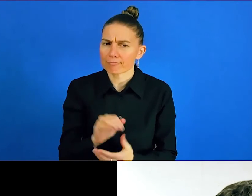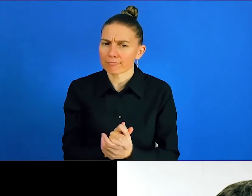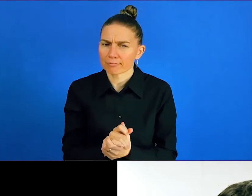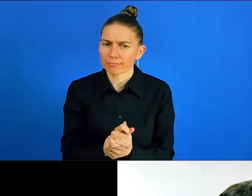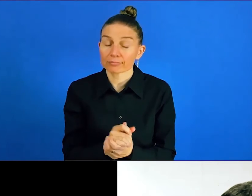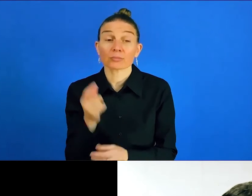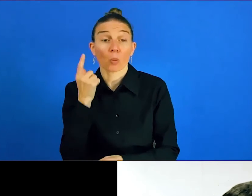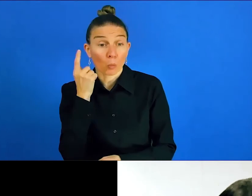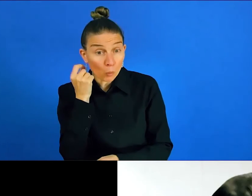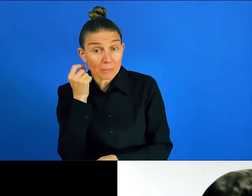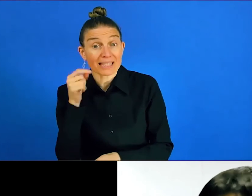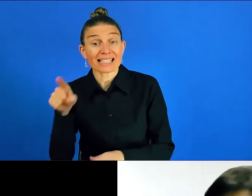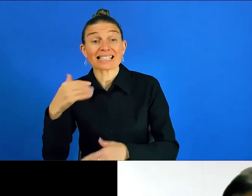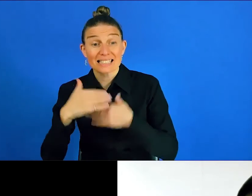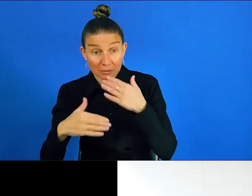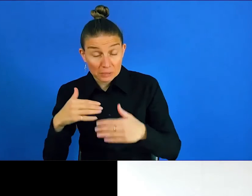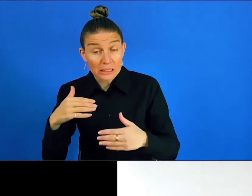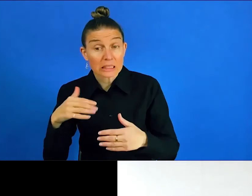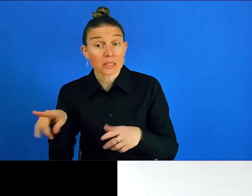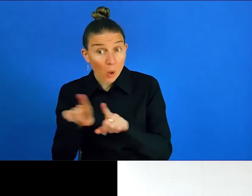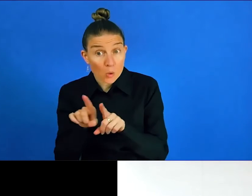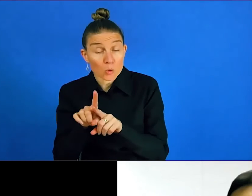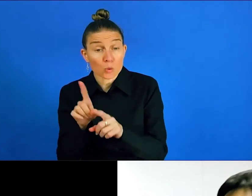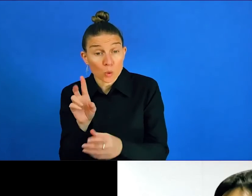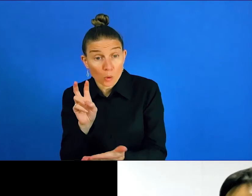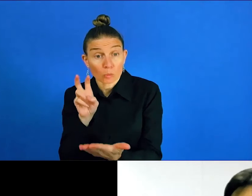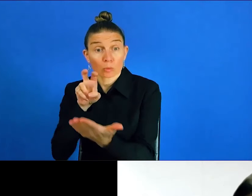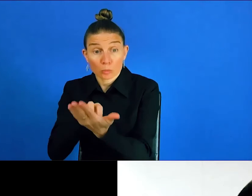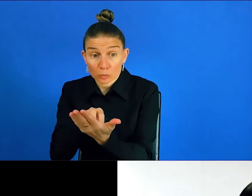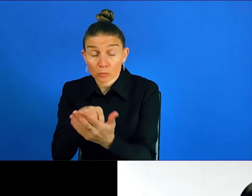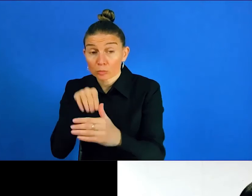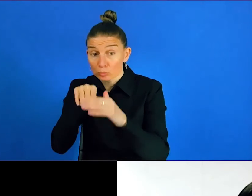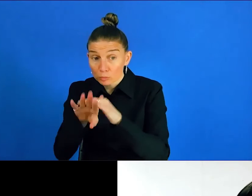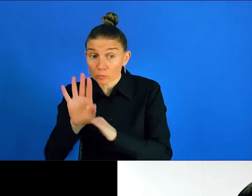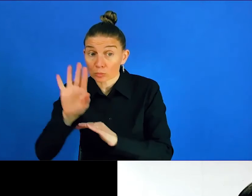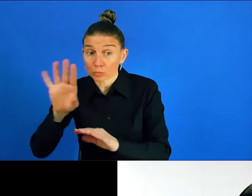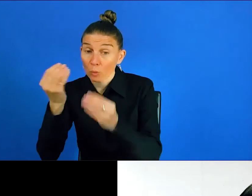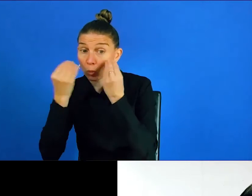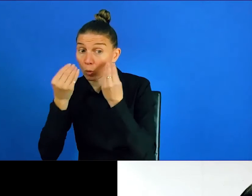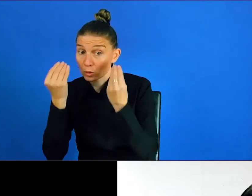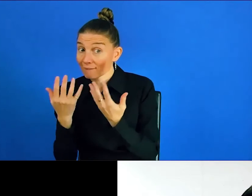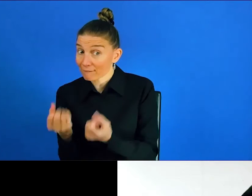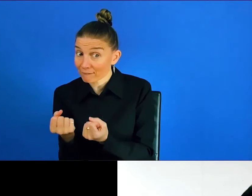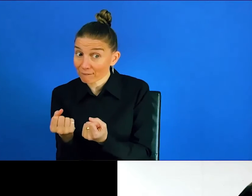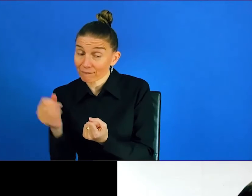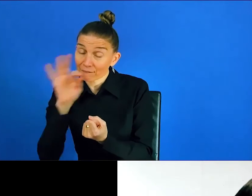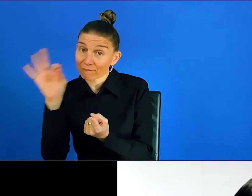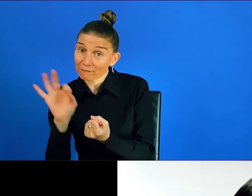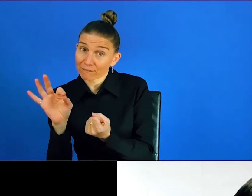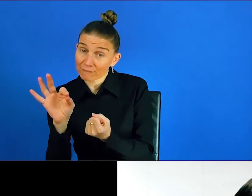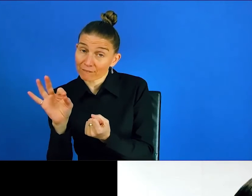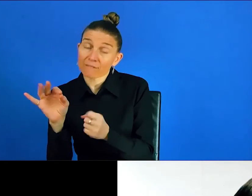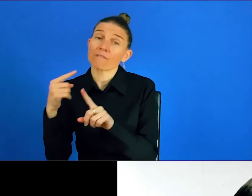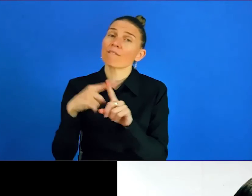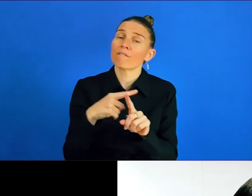with disabilities who are also signing up for some of these courses? And also a little bit of understanding about the